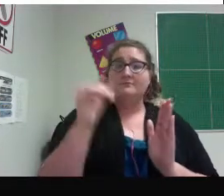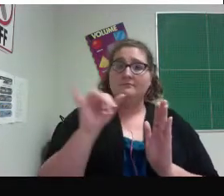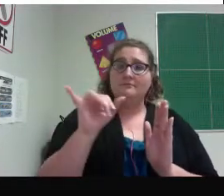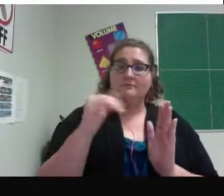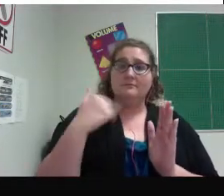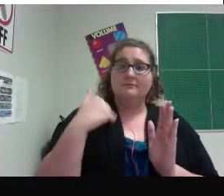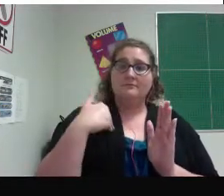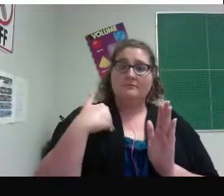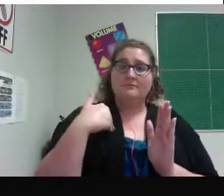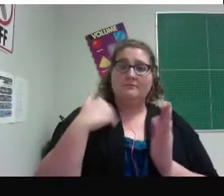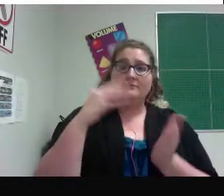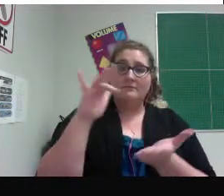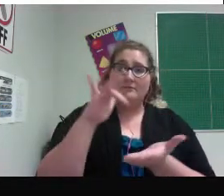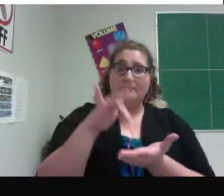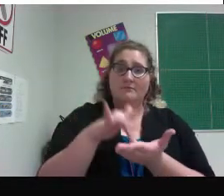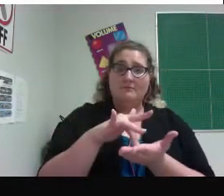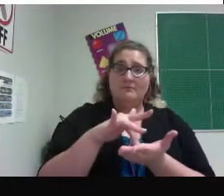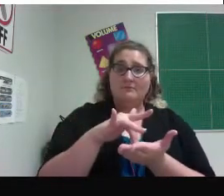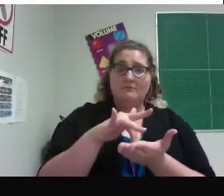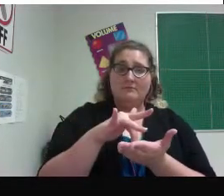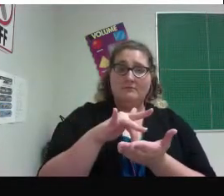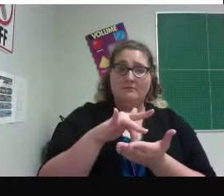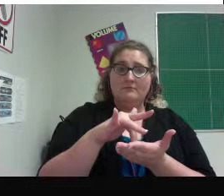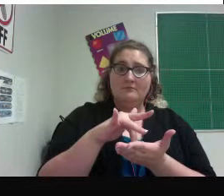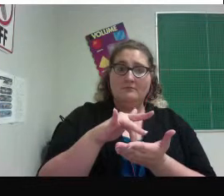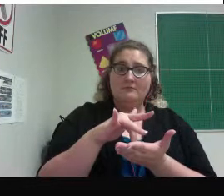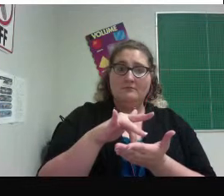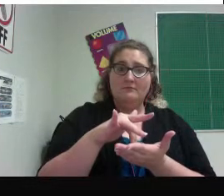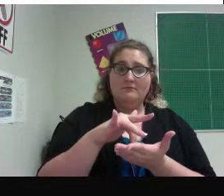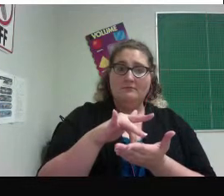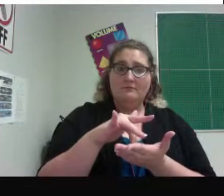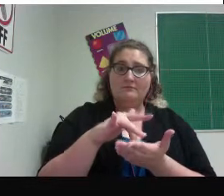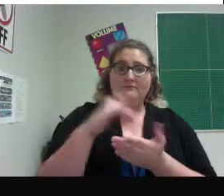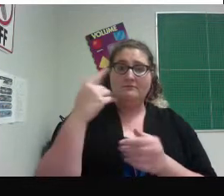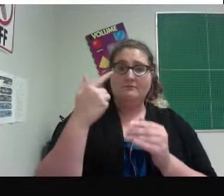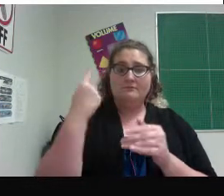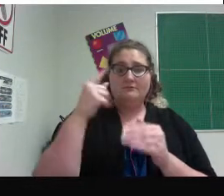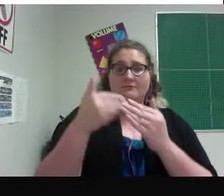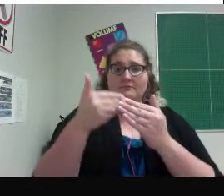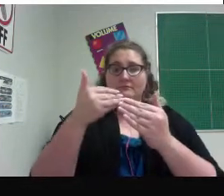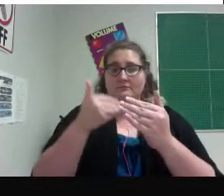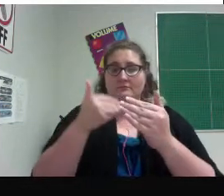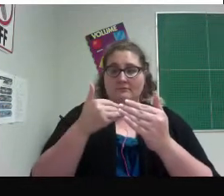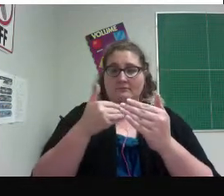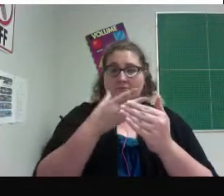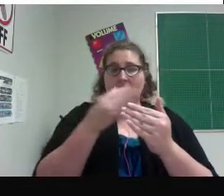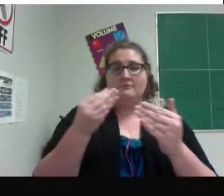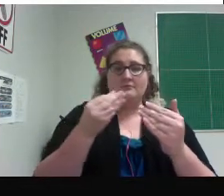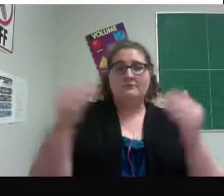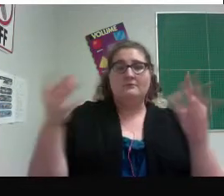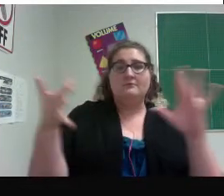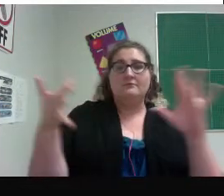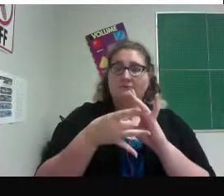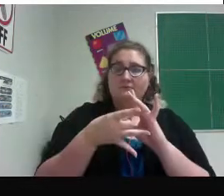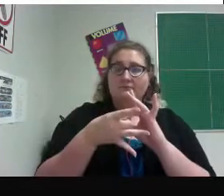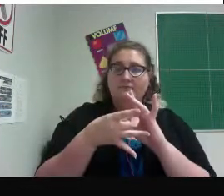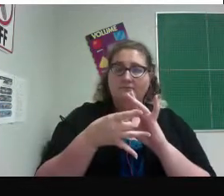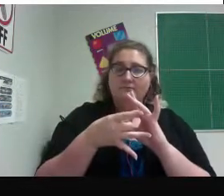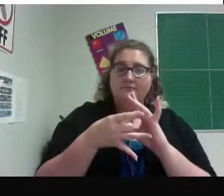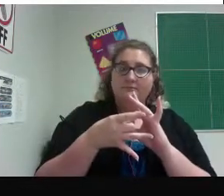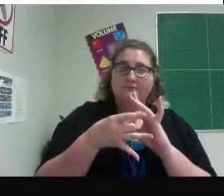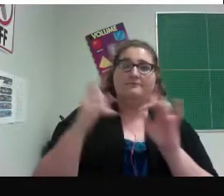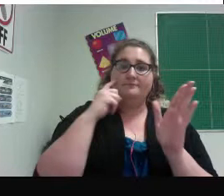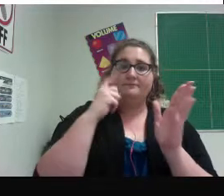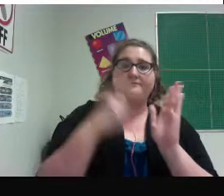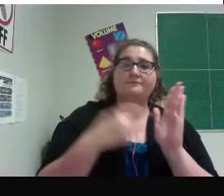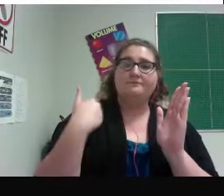appears that they're taking the midpoints of the sides of the previous figure and connecting them. And